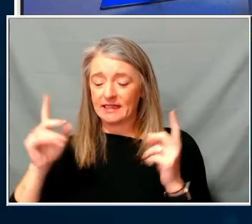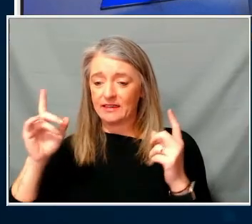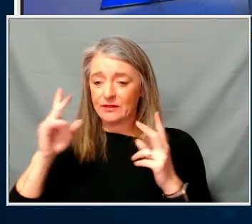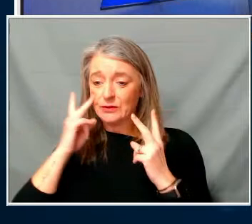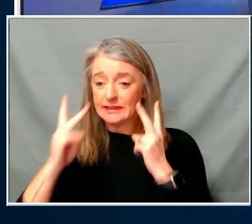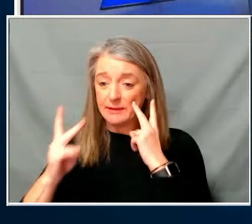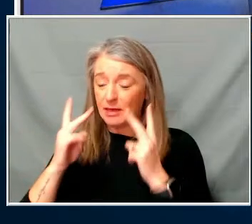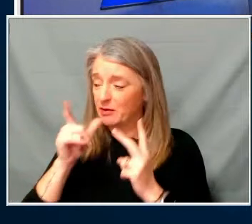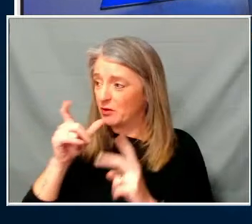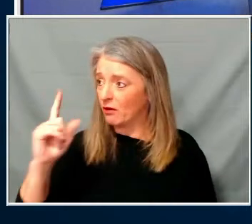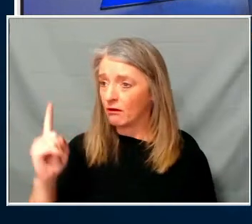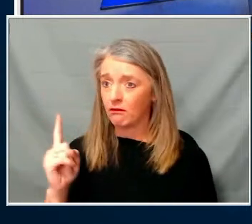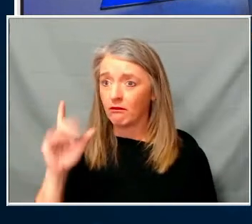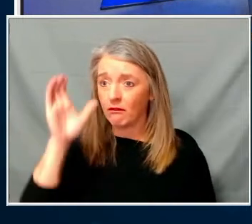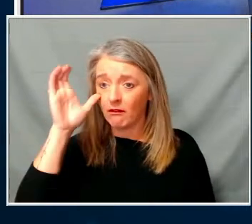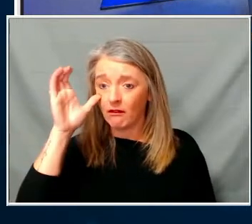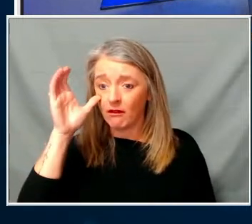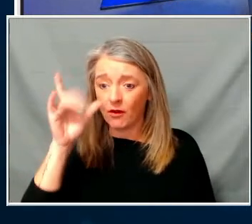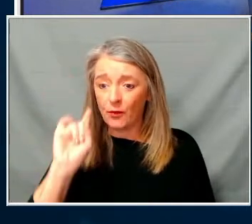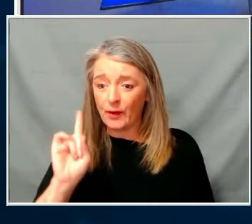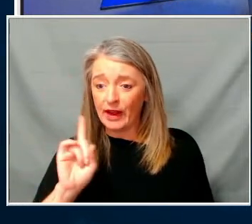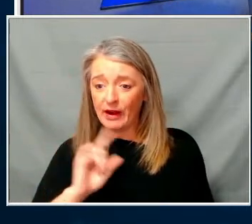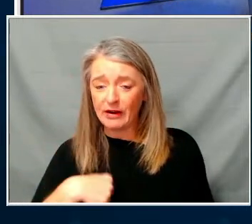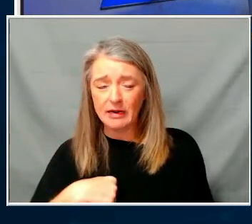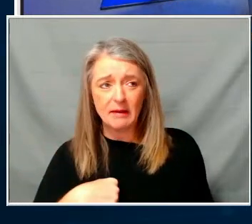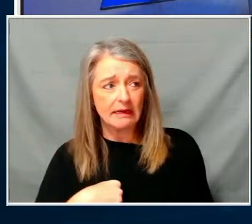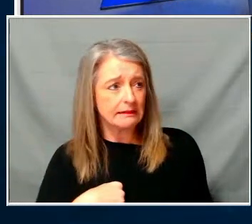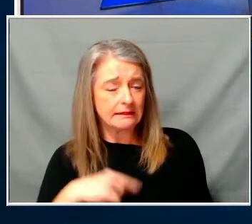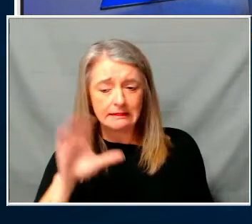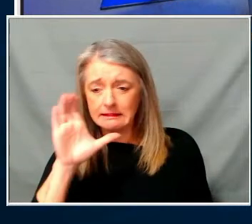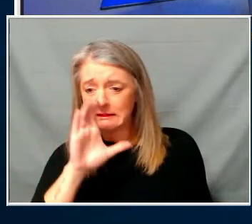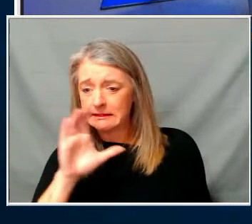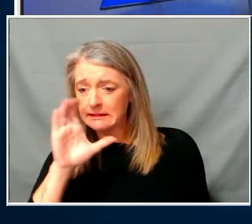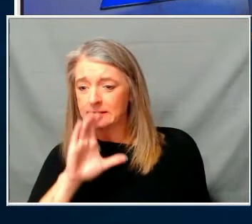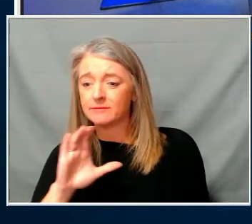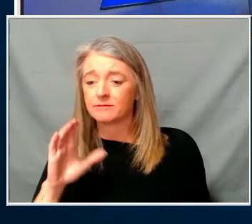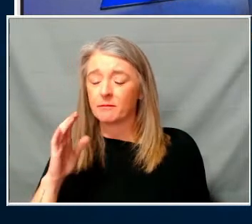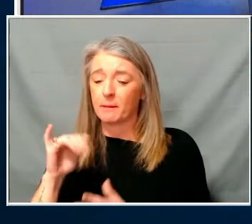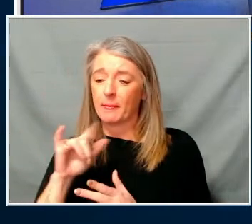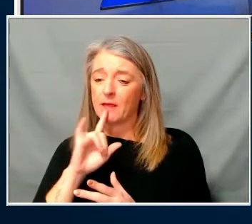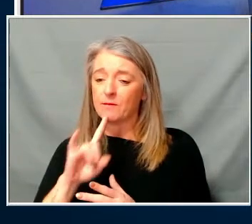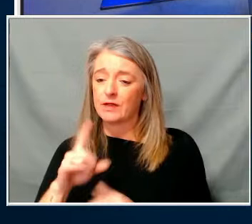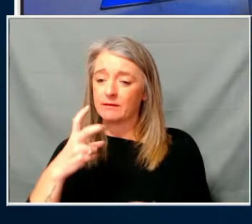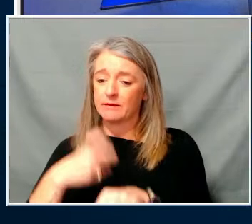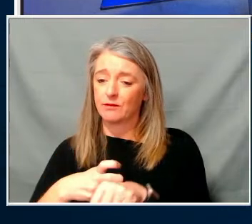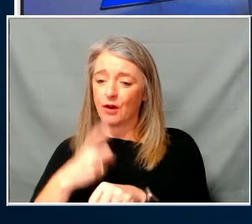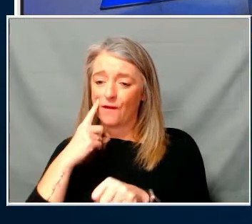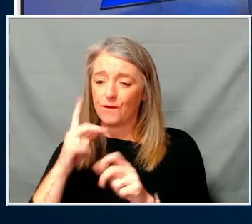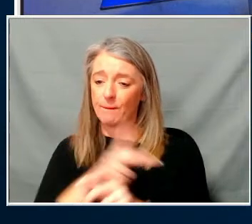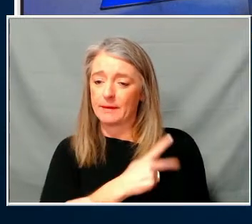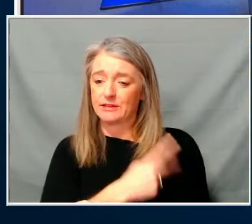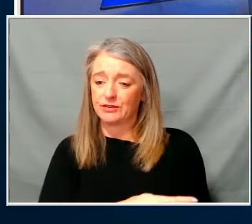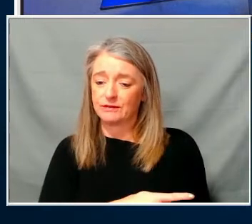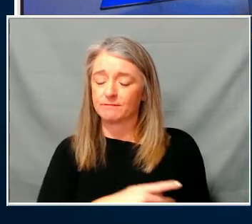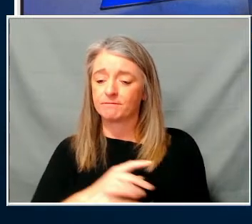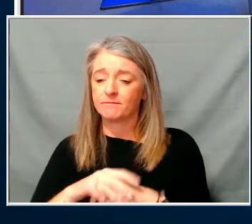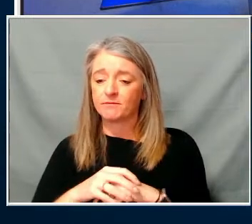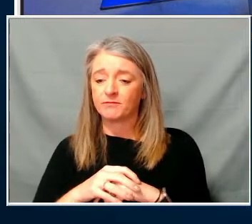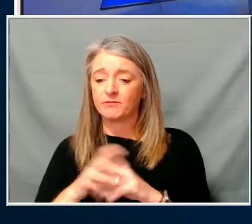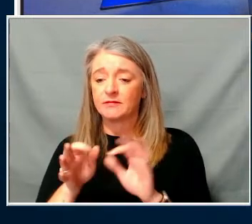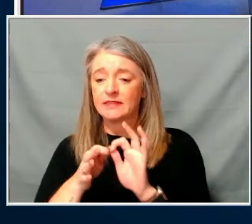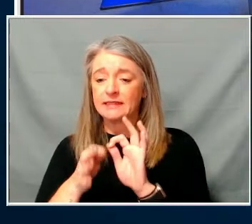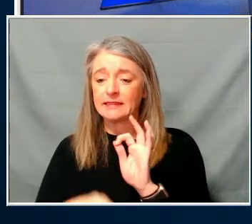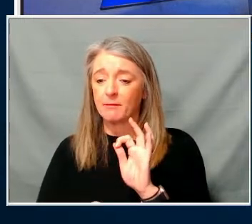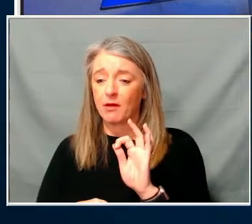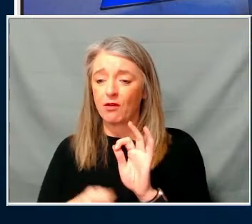mean, it's to take that away just had to be devastating. Well, and you just said that something as simple as that is